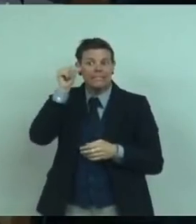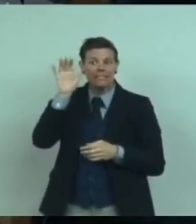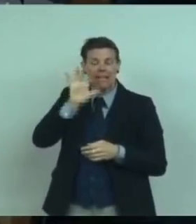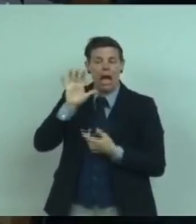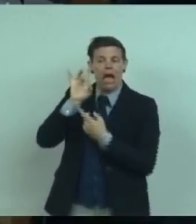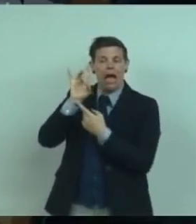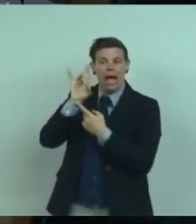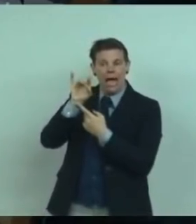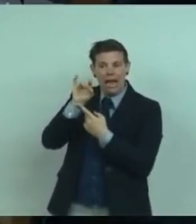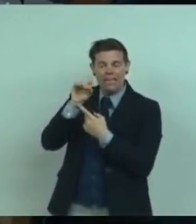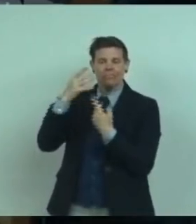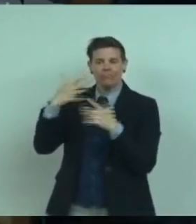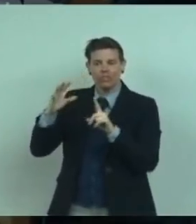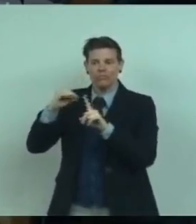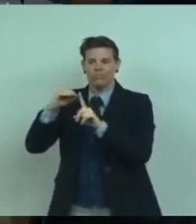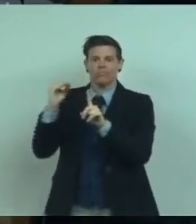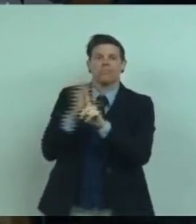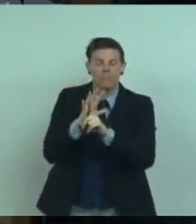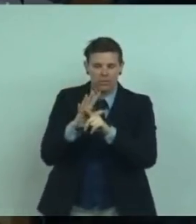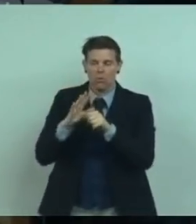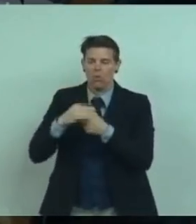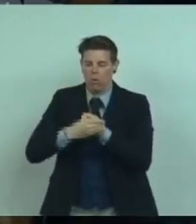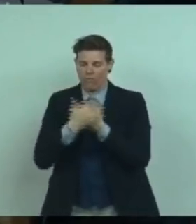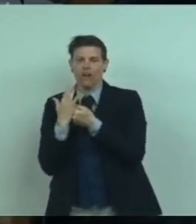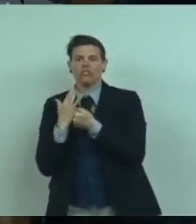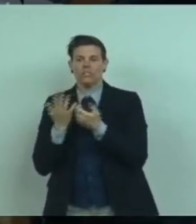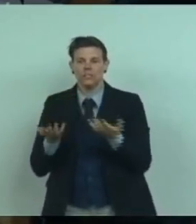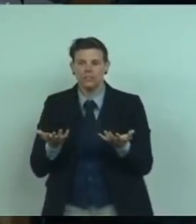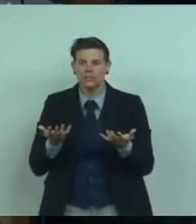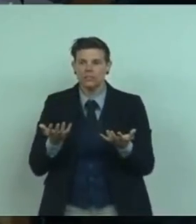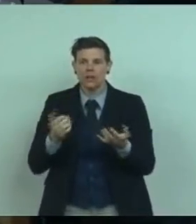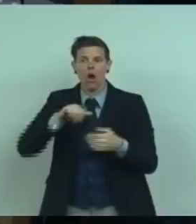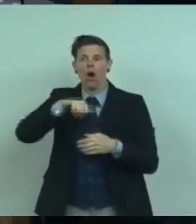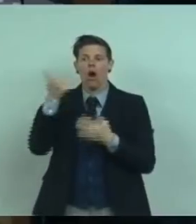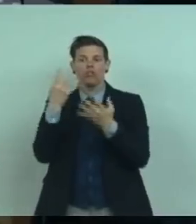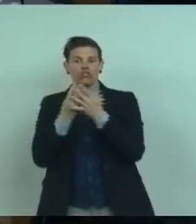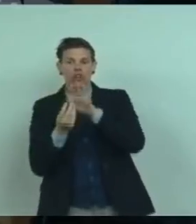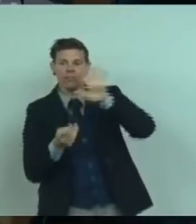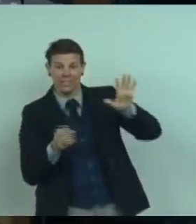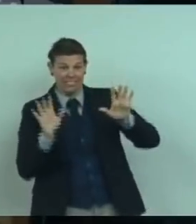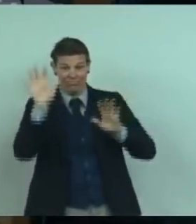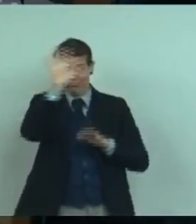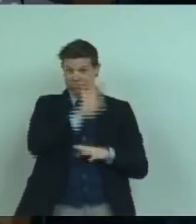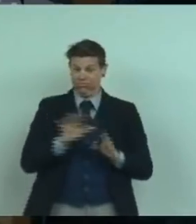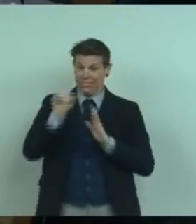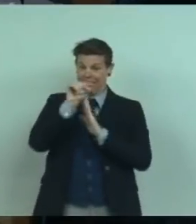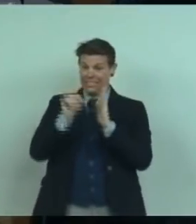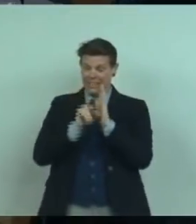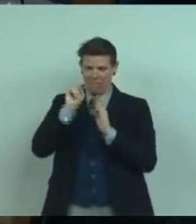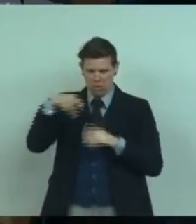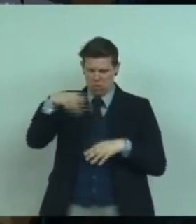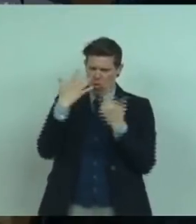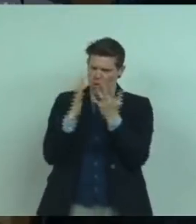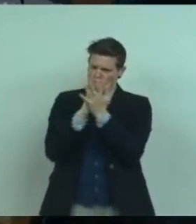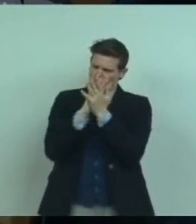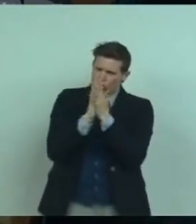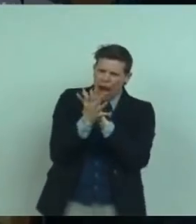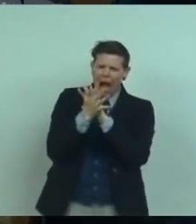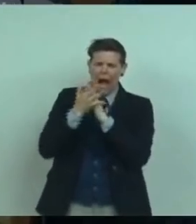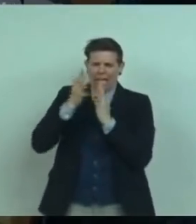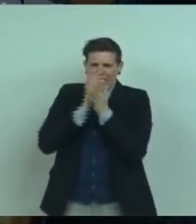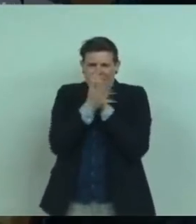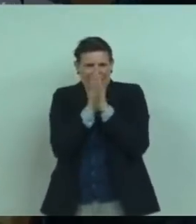prison facilities are similarly overcrowded throughout the state. So what is your plan to release more incarcerated people throughout the